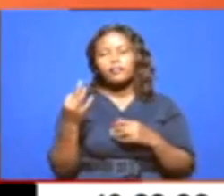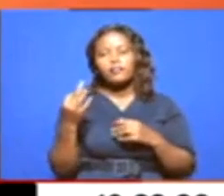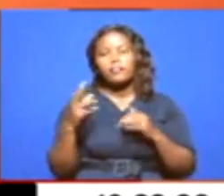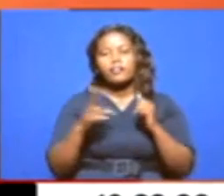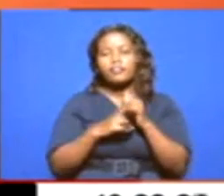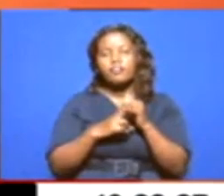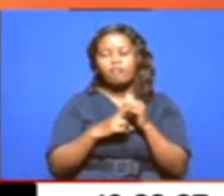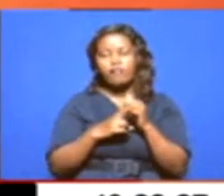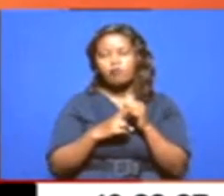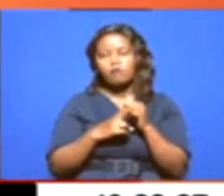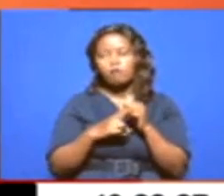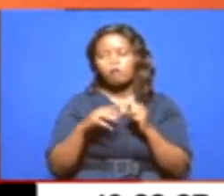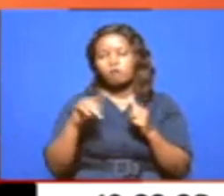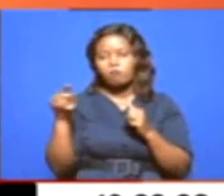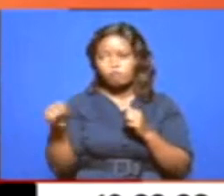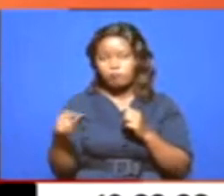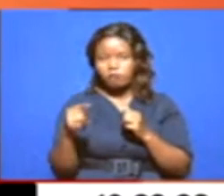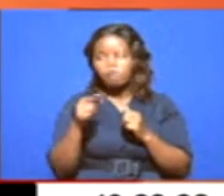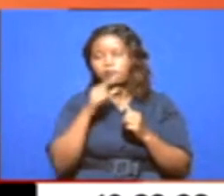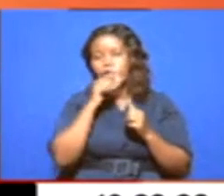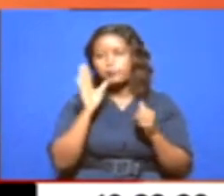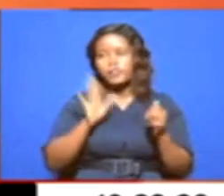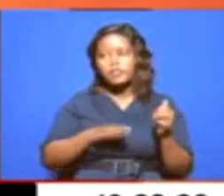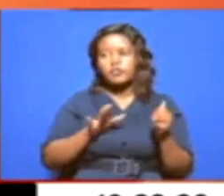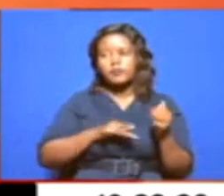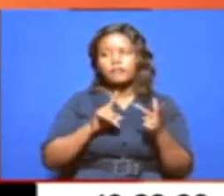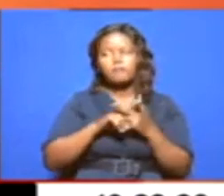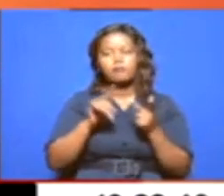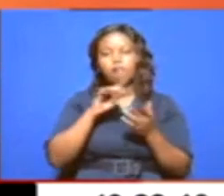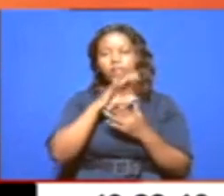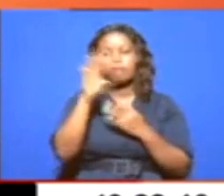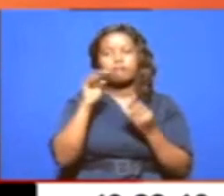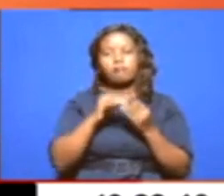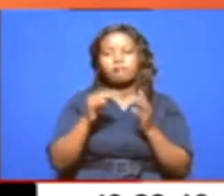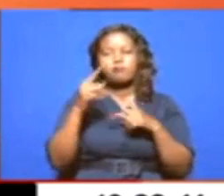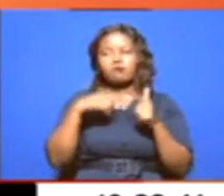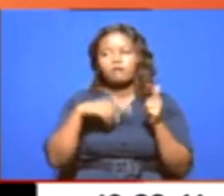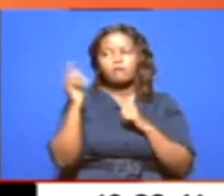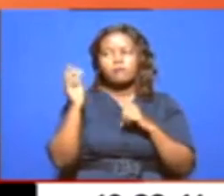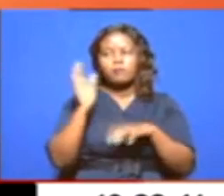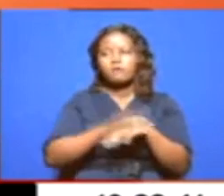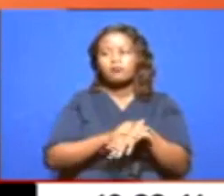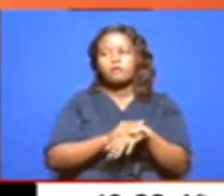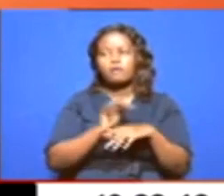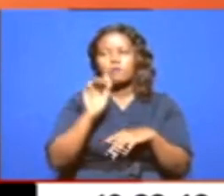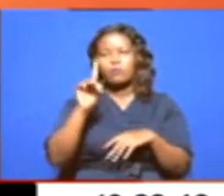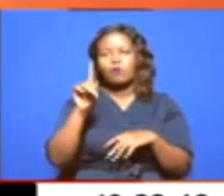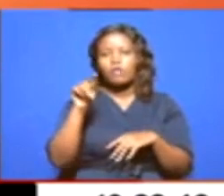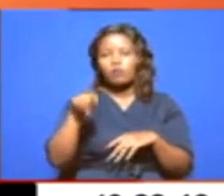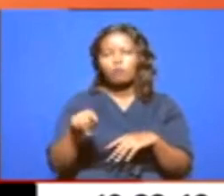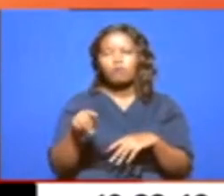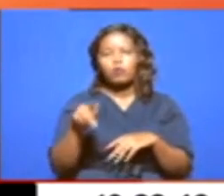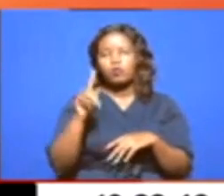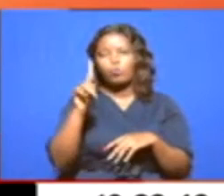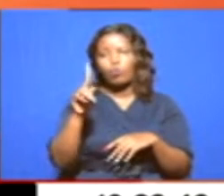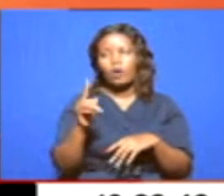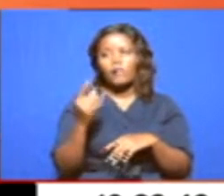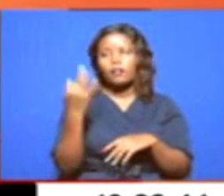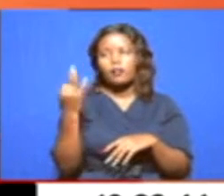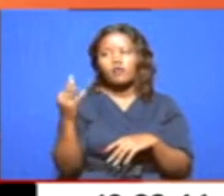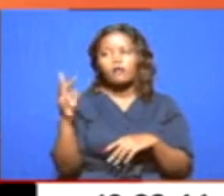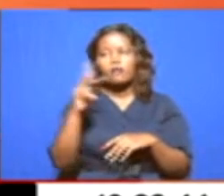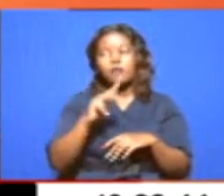$37,500 for the men and the women. The overall winner gets $10,000. That's about 1.13 million shillings.